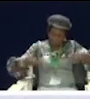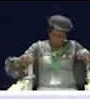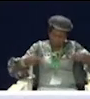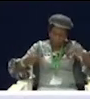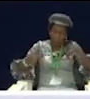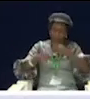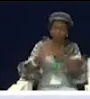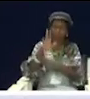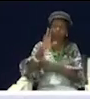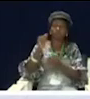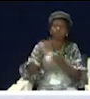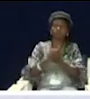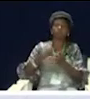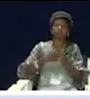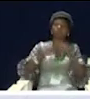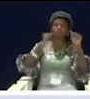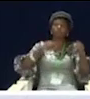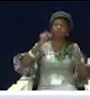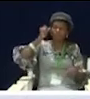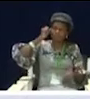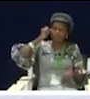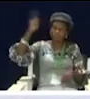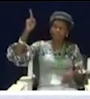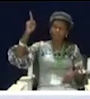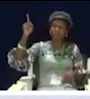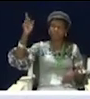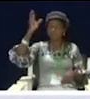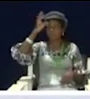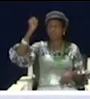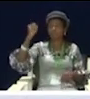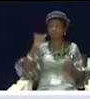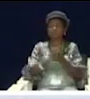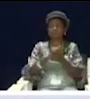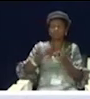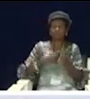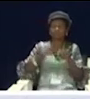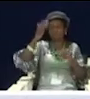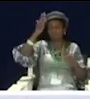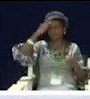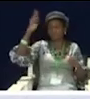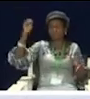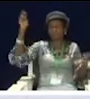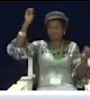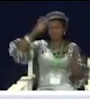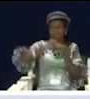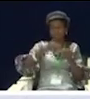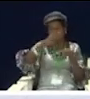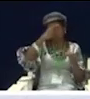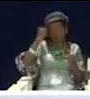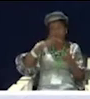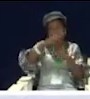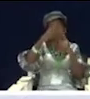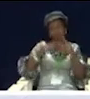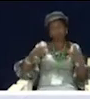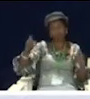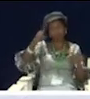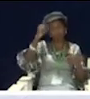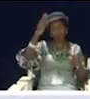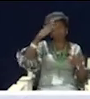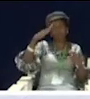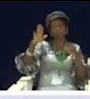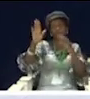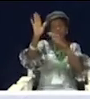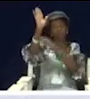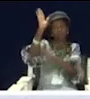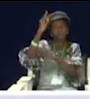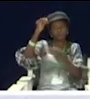so that we can understand Him, so we can know Him more. Because when you know Him,